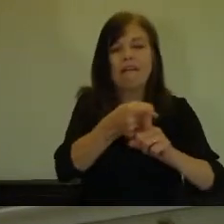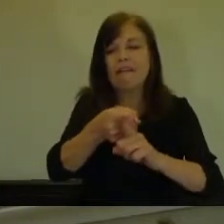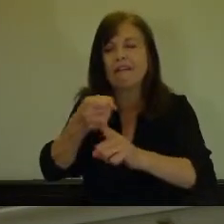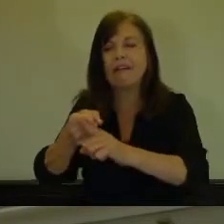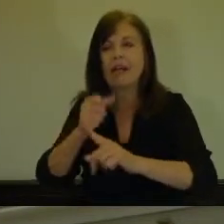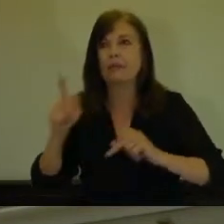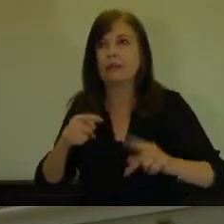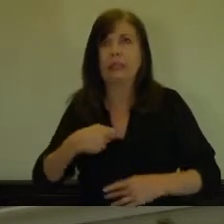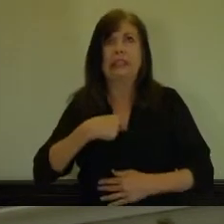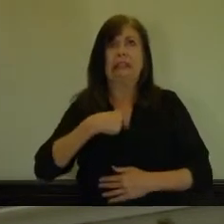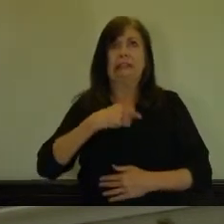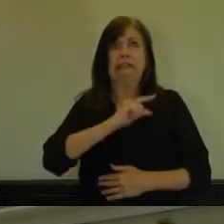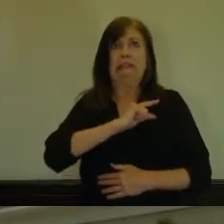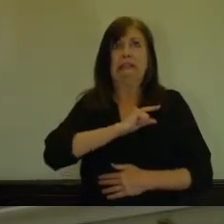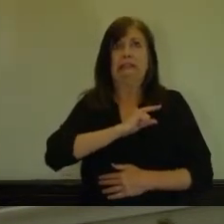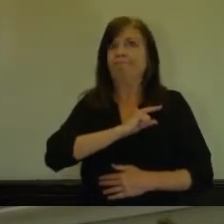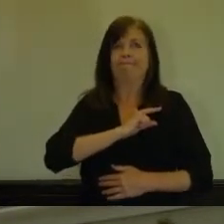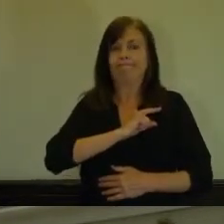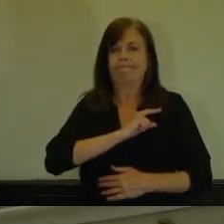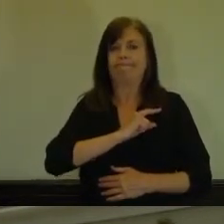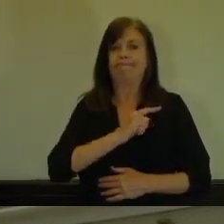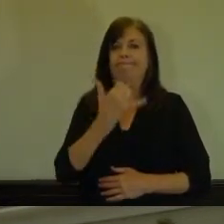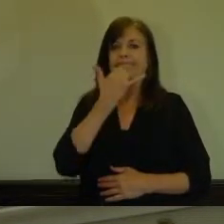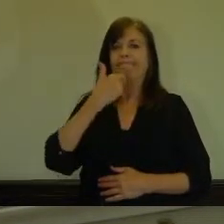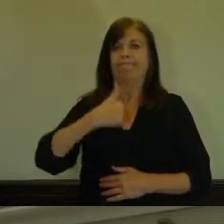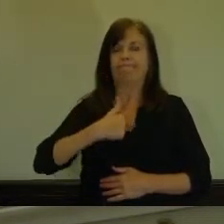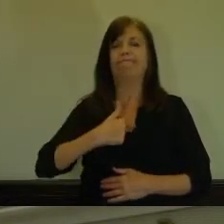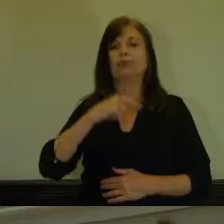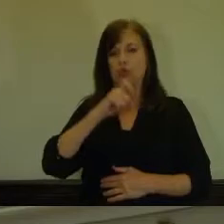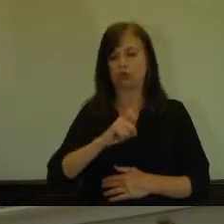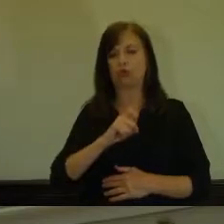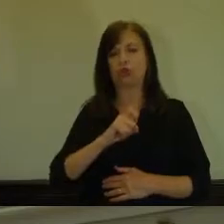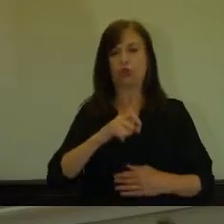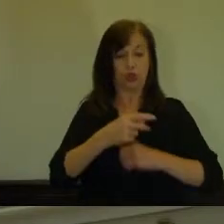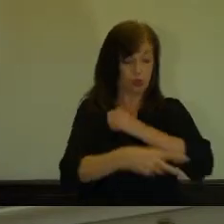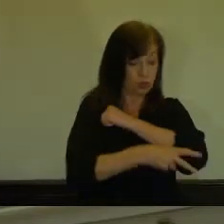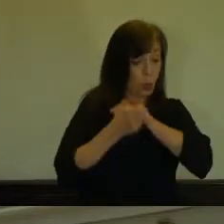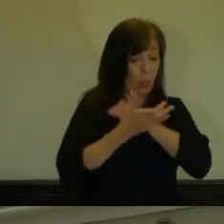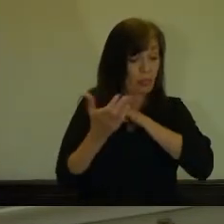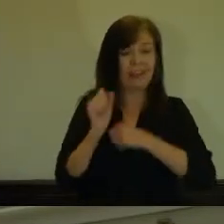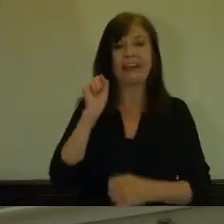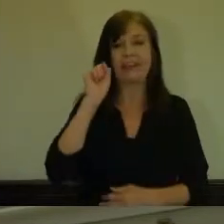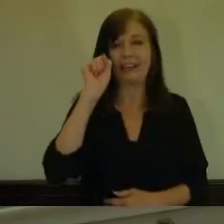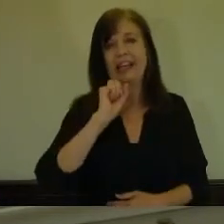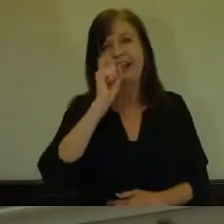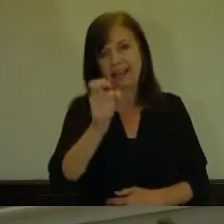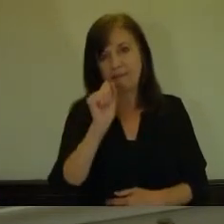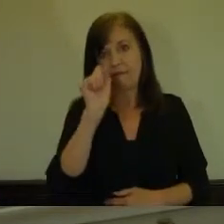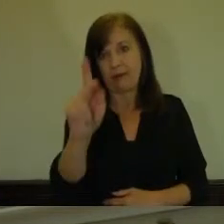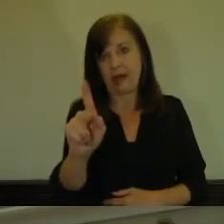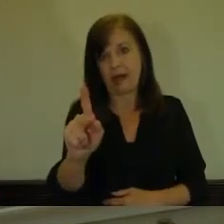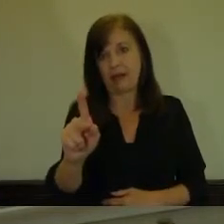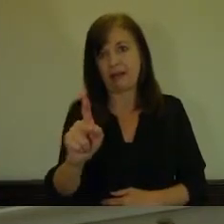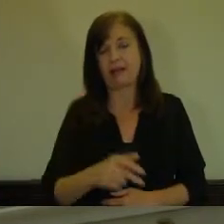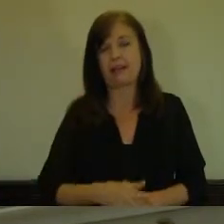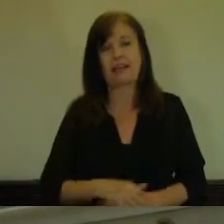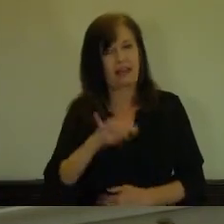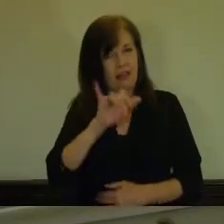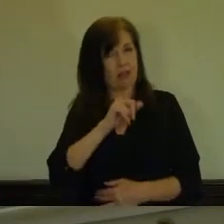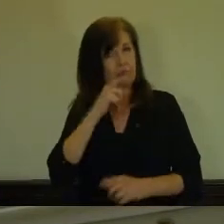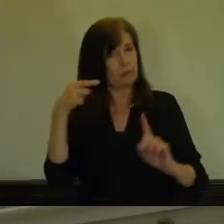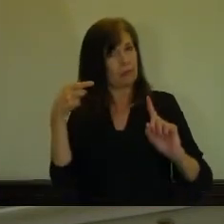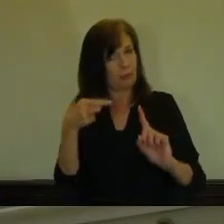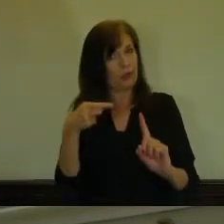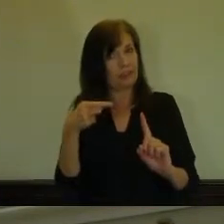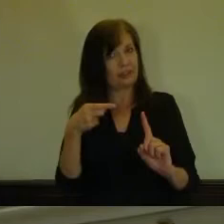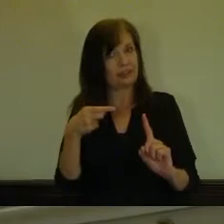who were able to rethink their mistakes. And isn't that all of our story? That is why we need the